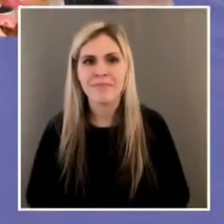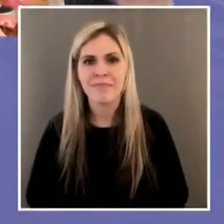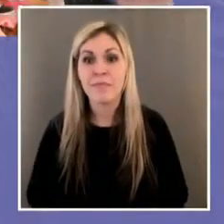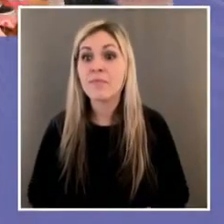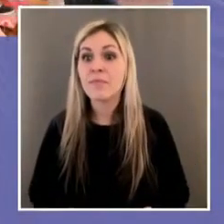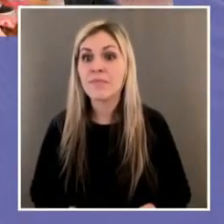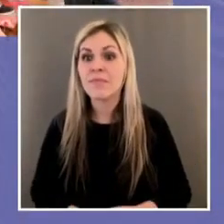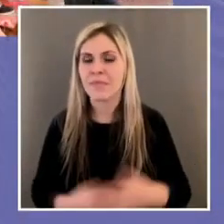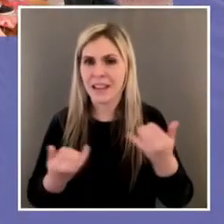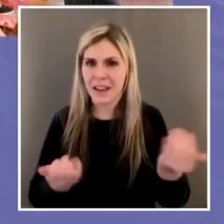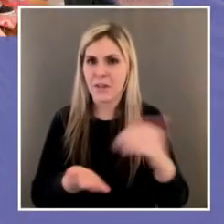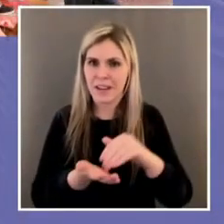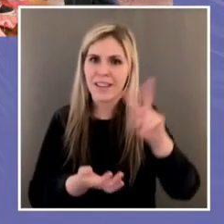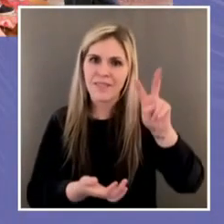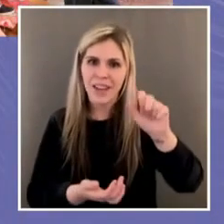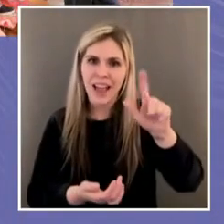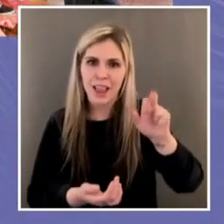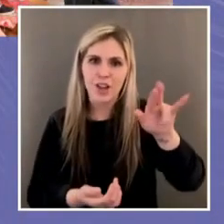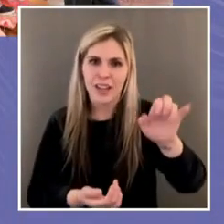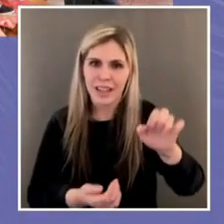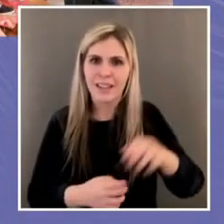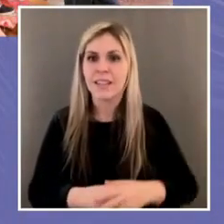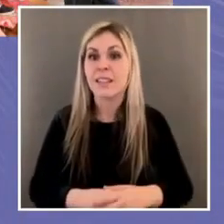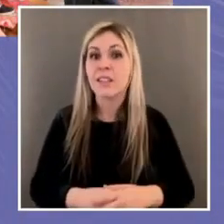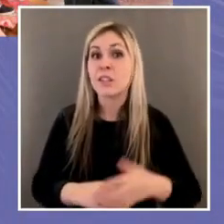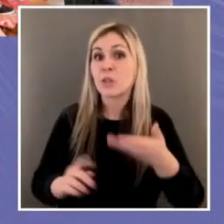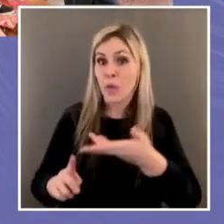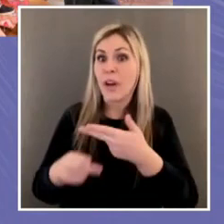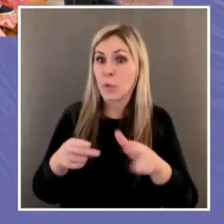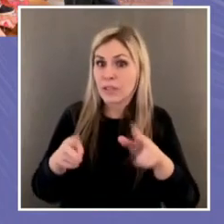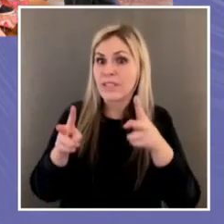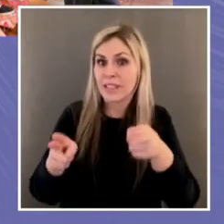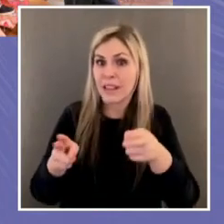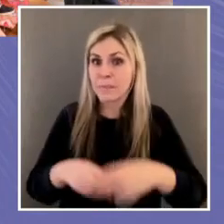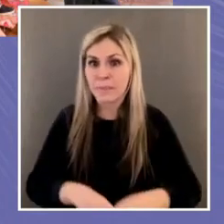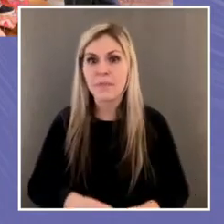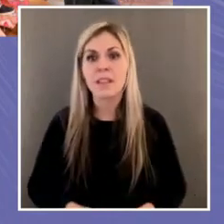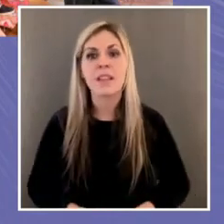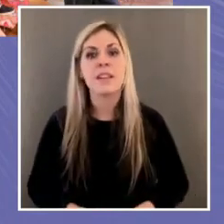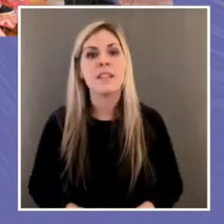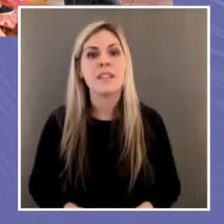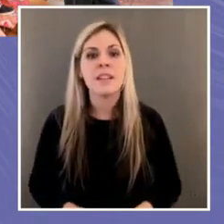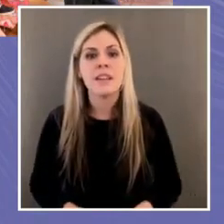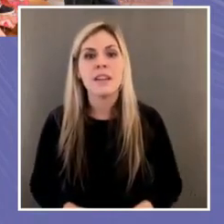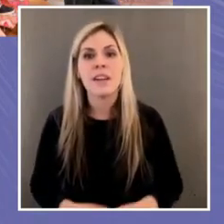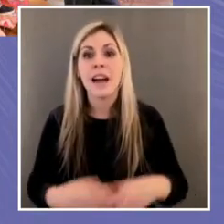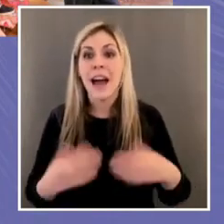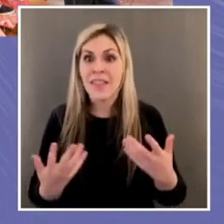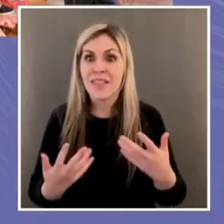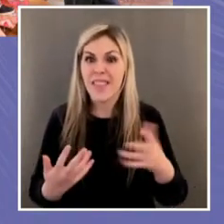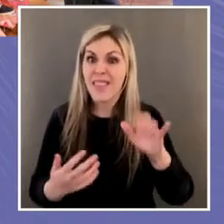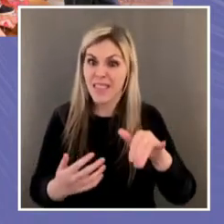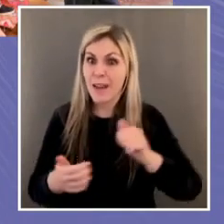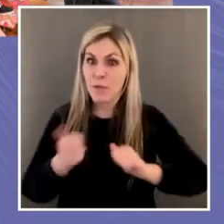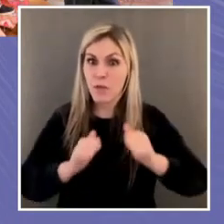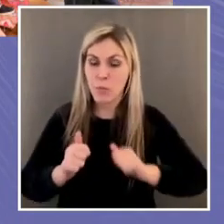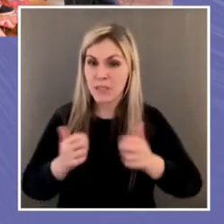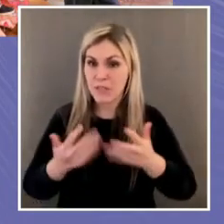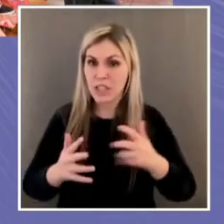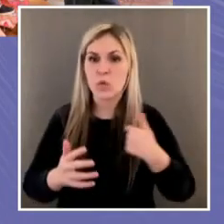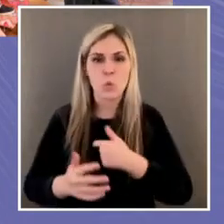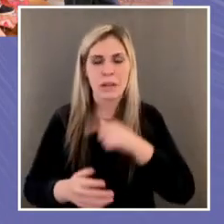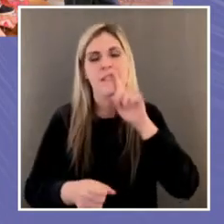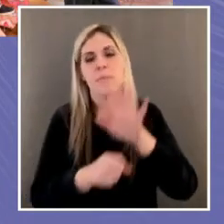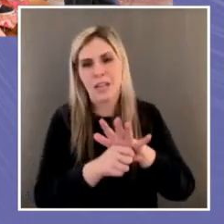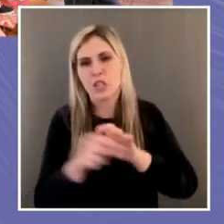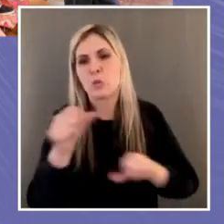So that was flight. And then we actually committed to each other, and the Hansberry